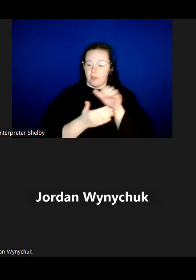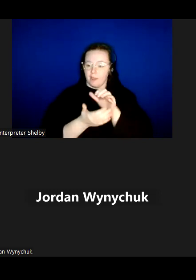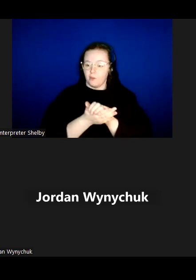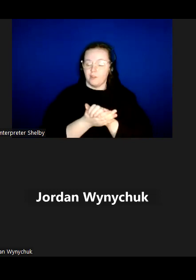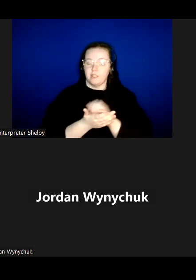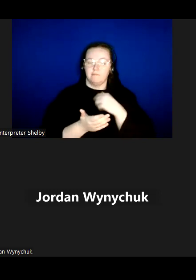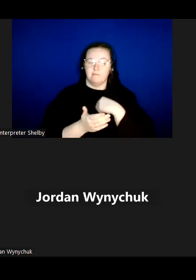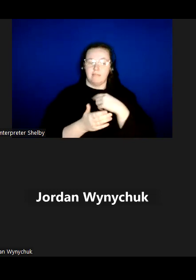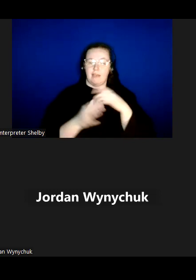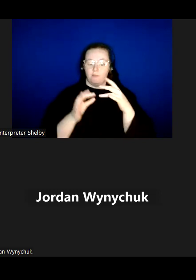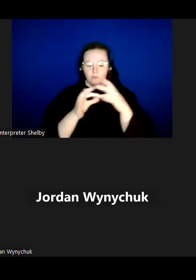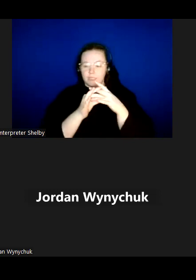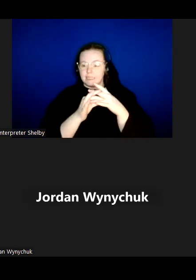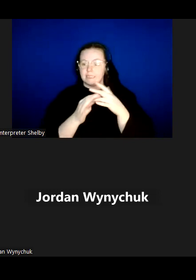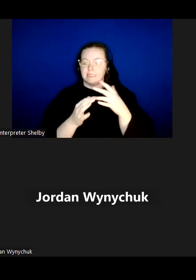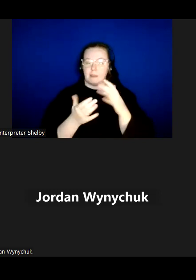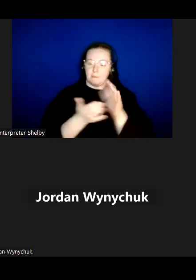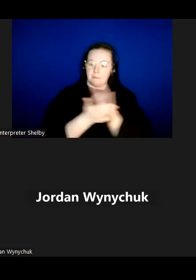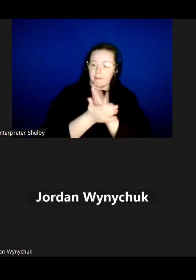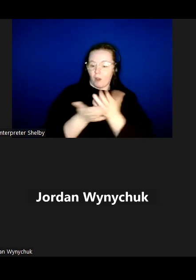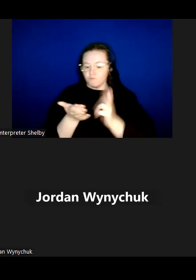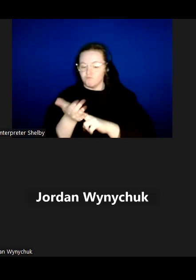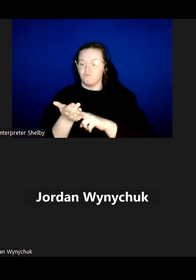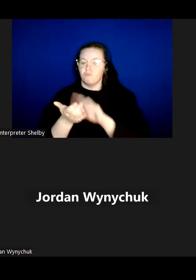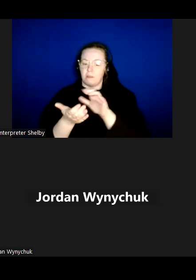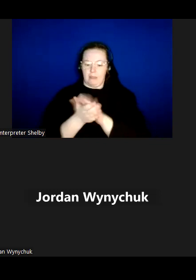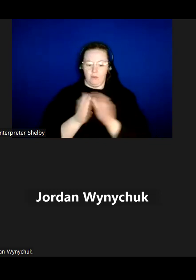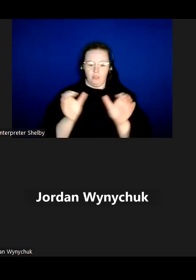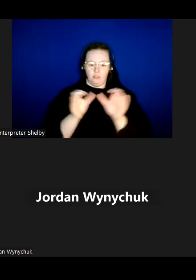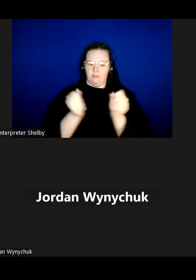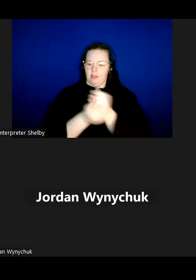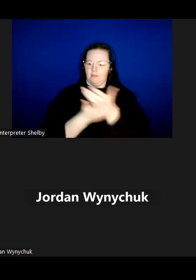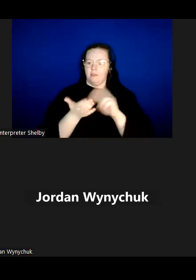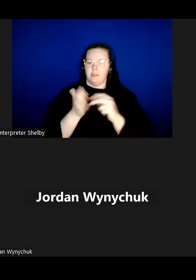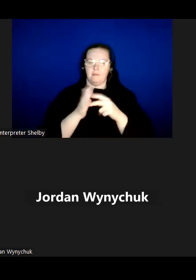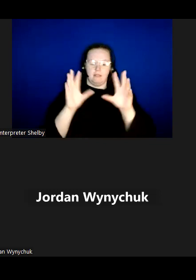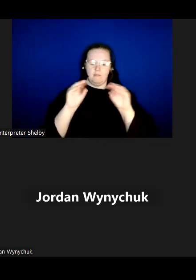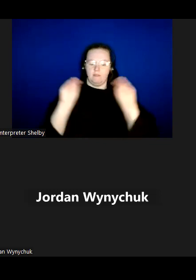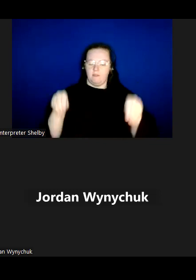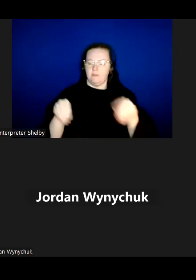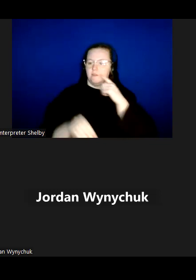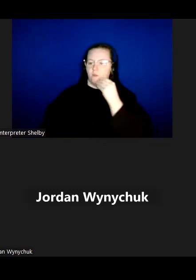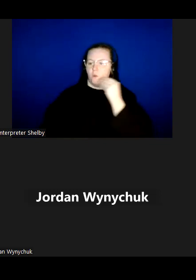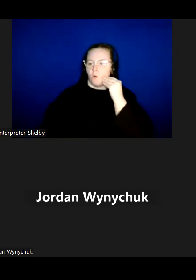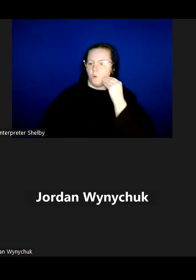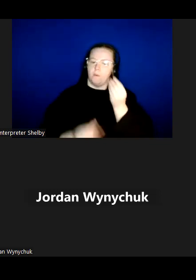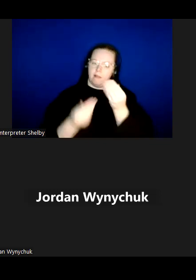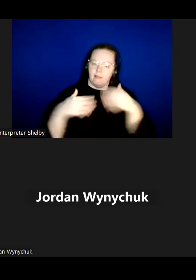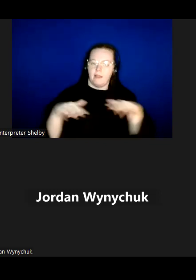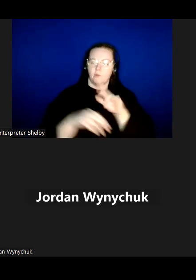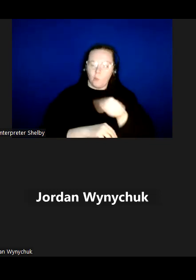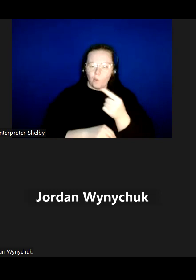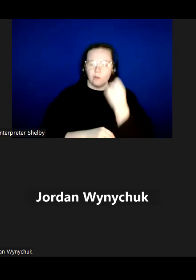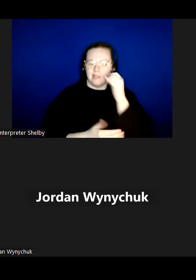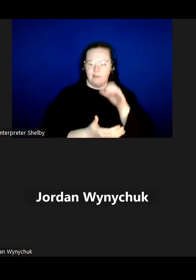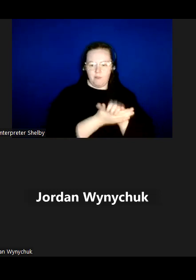you got the piece of paper, you have a 50-50 right to matrimonial property. It's only if you're married.